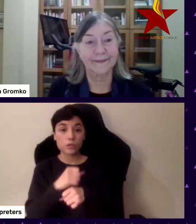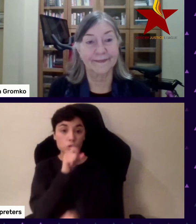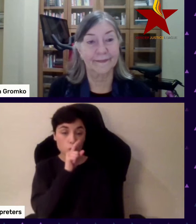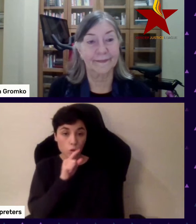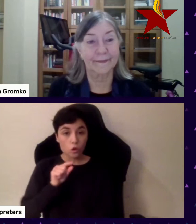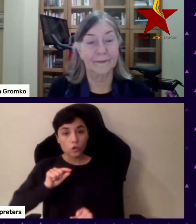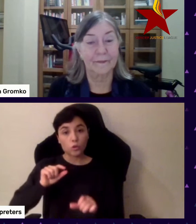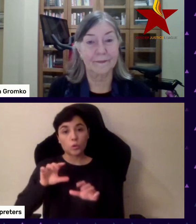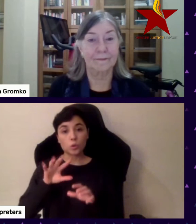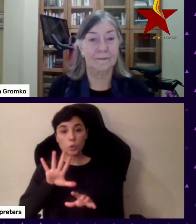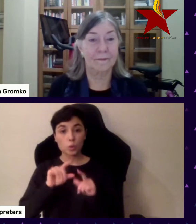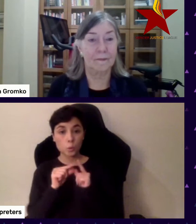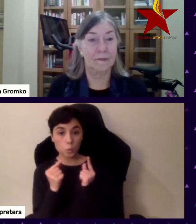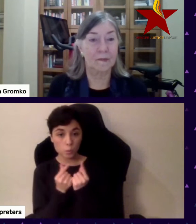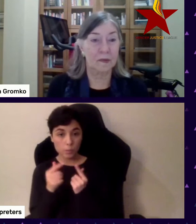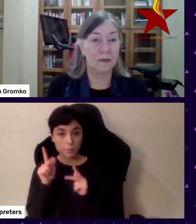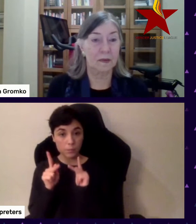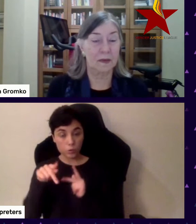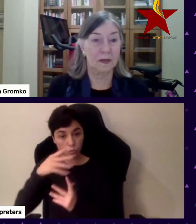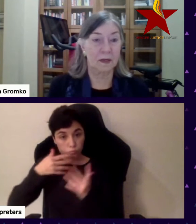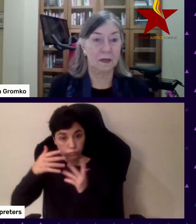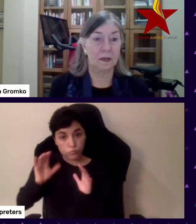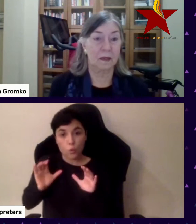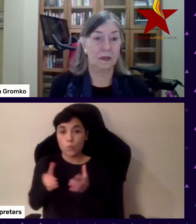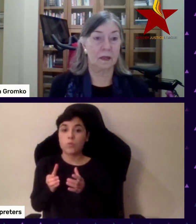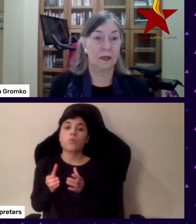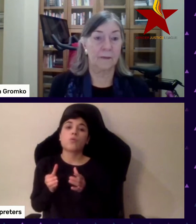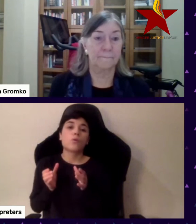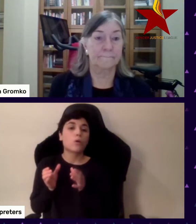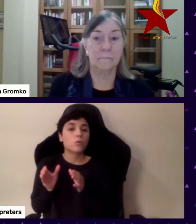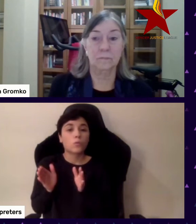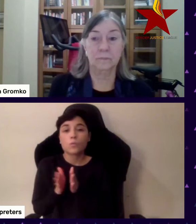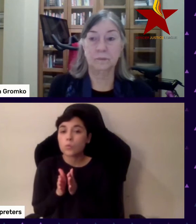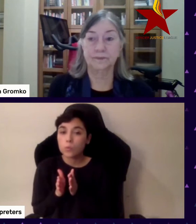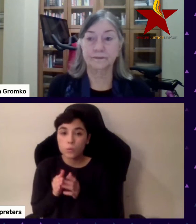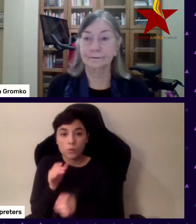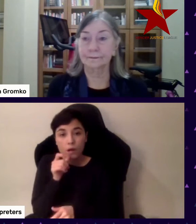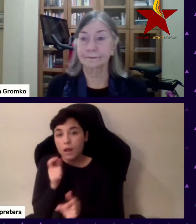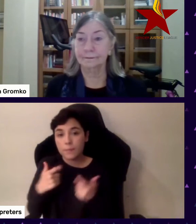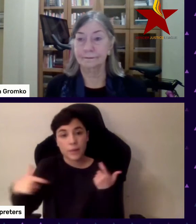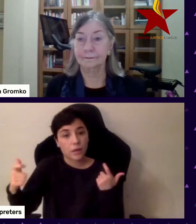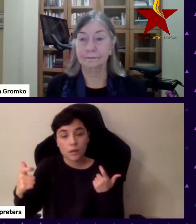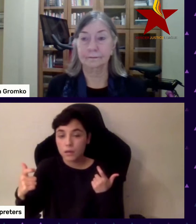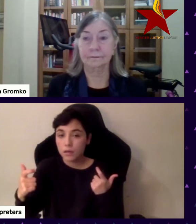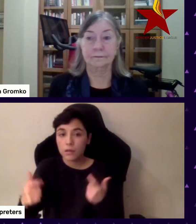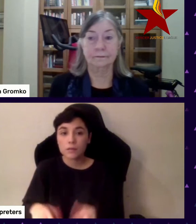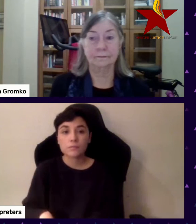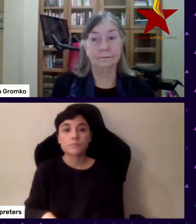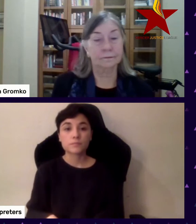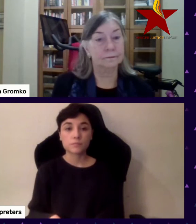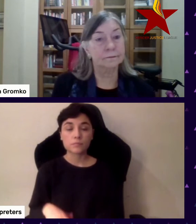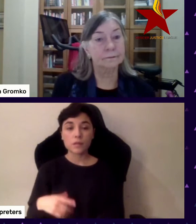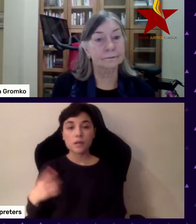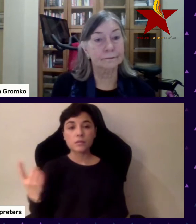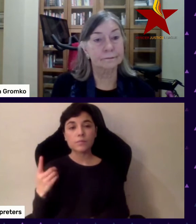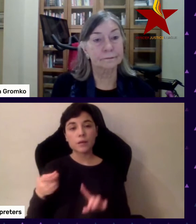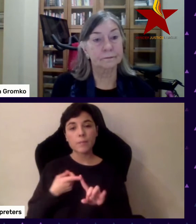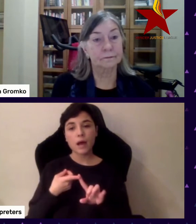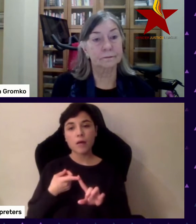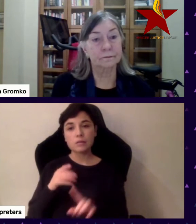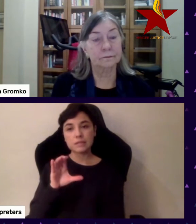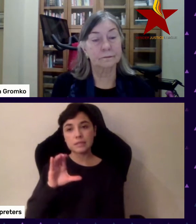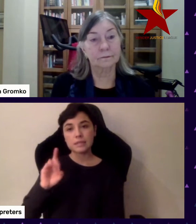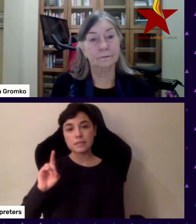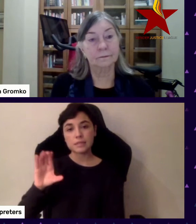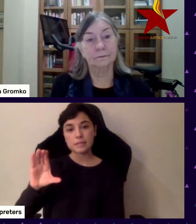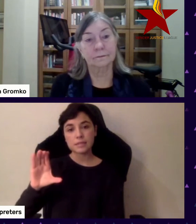that came out, and don't quote me on the details, something about the CDC now said it's safe that